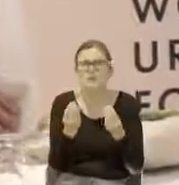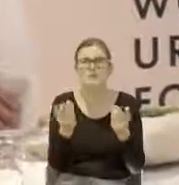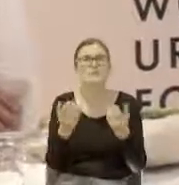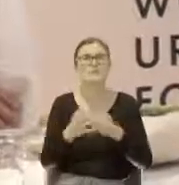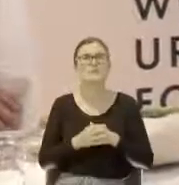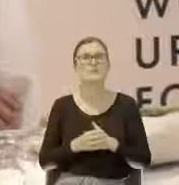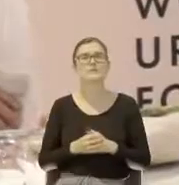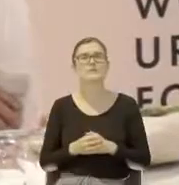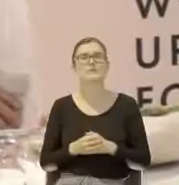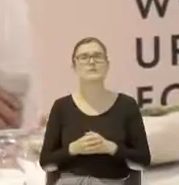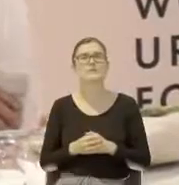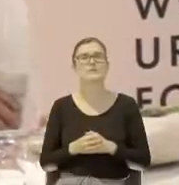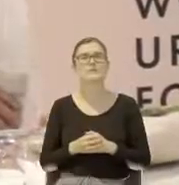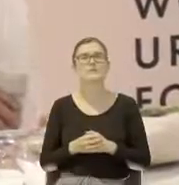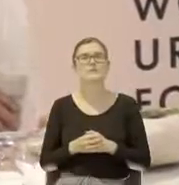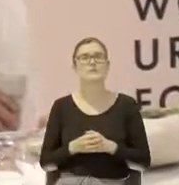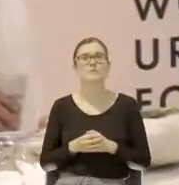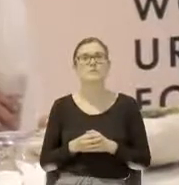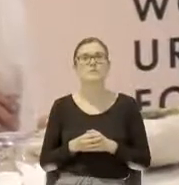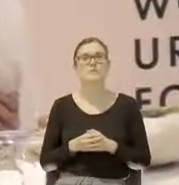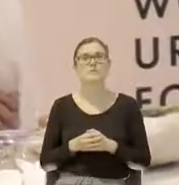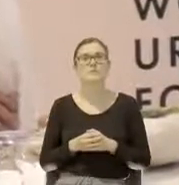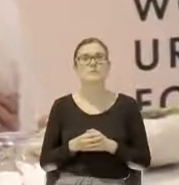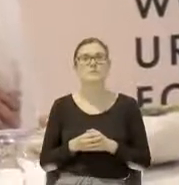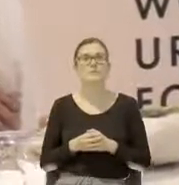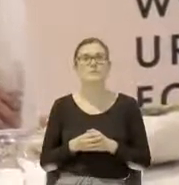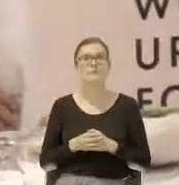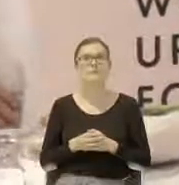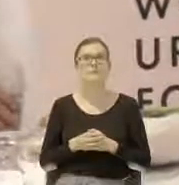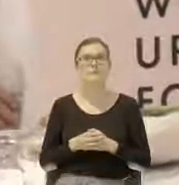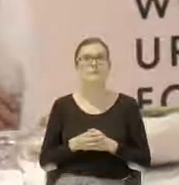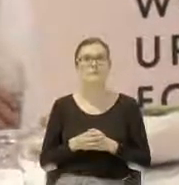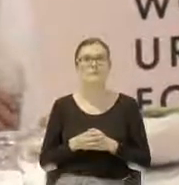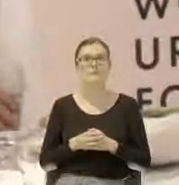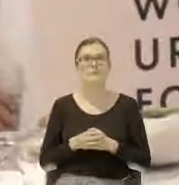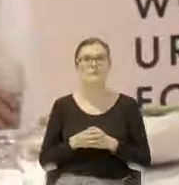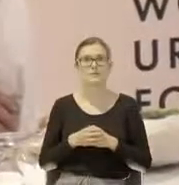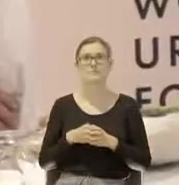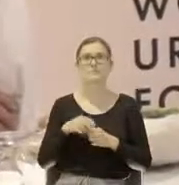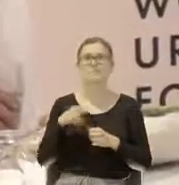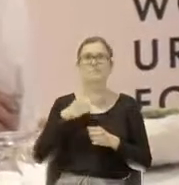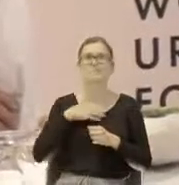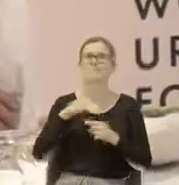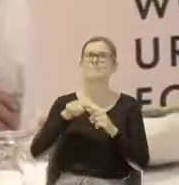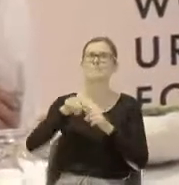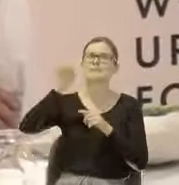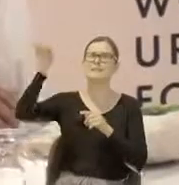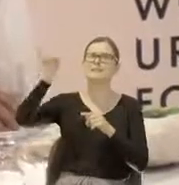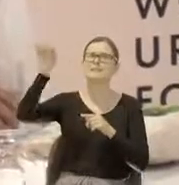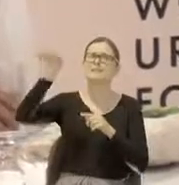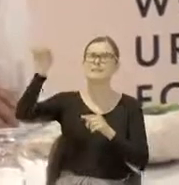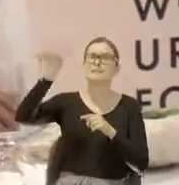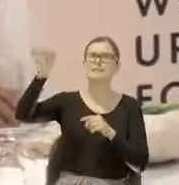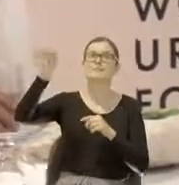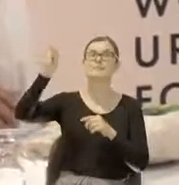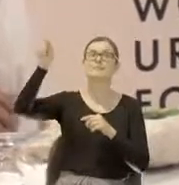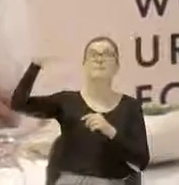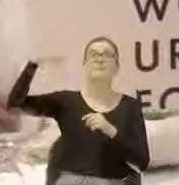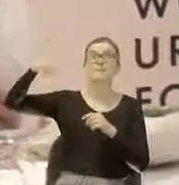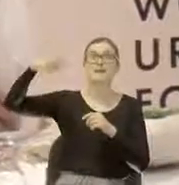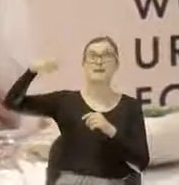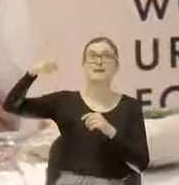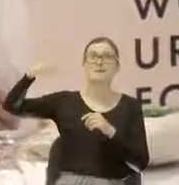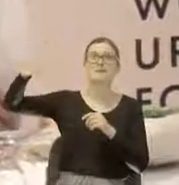space to create the high-level meeting that we just witnessed on the 28th of April, which not only included over 100 governments, but